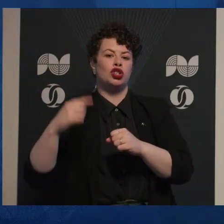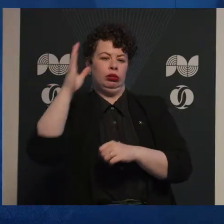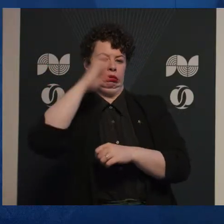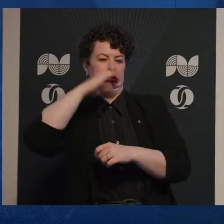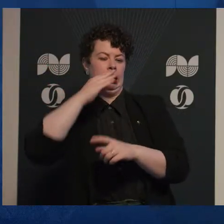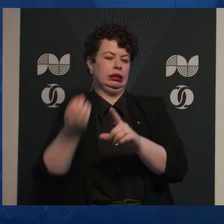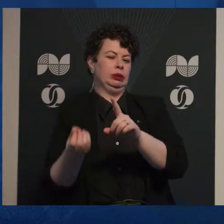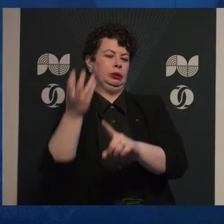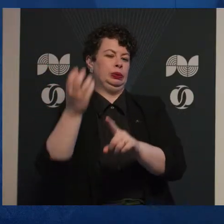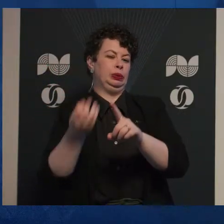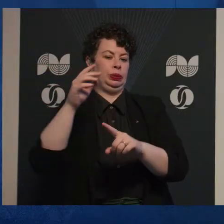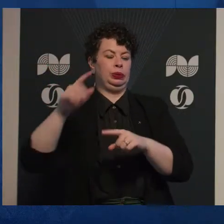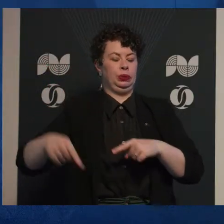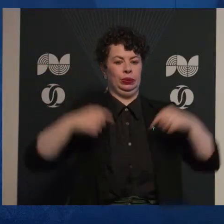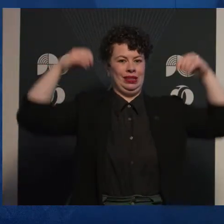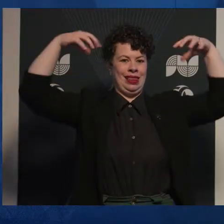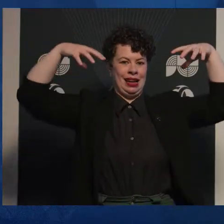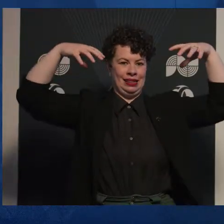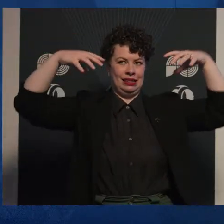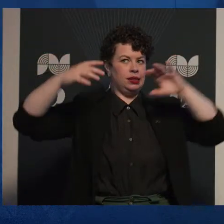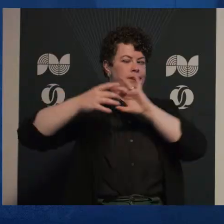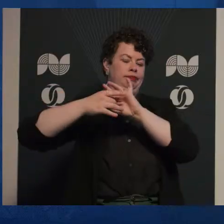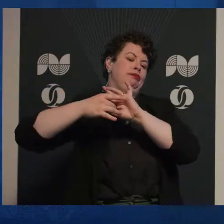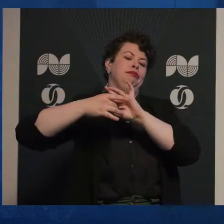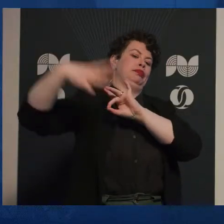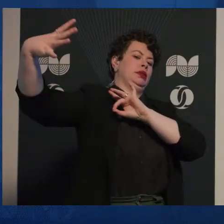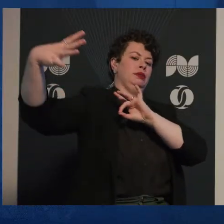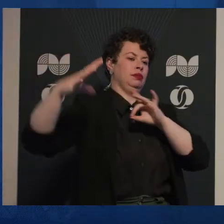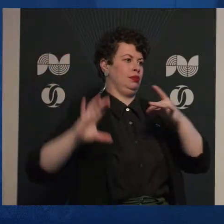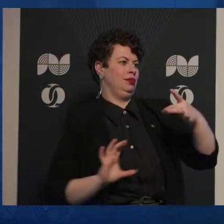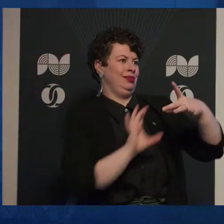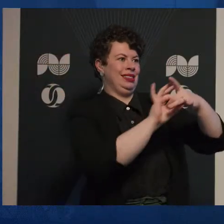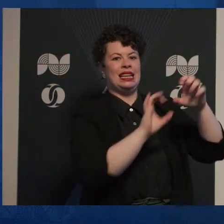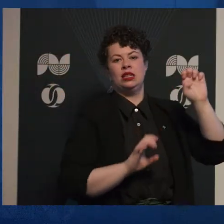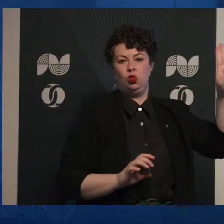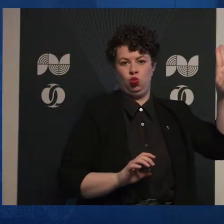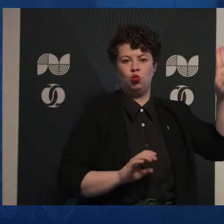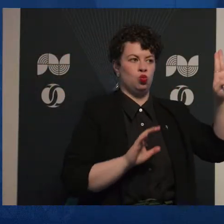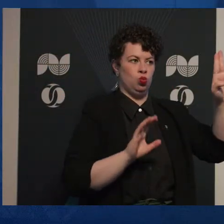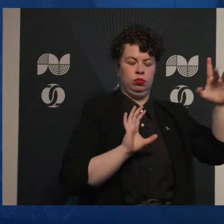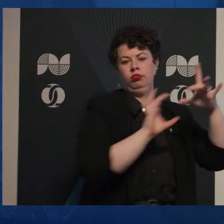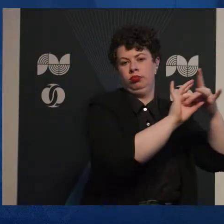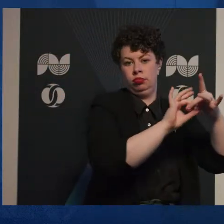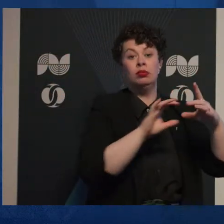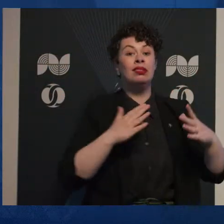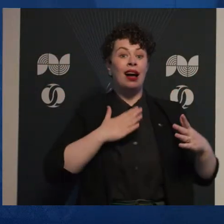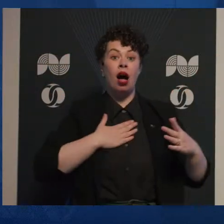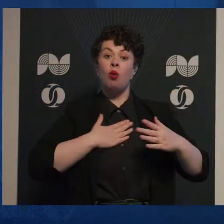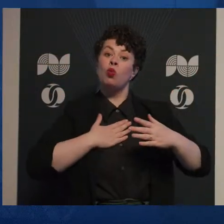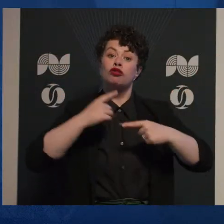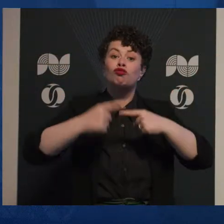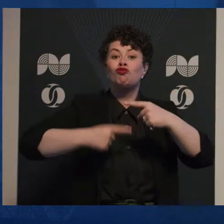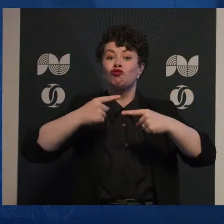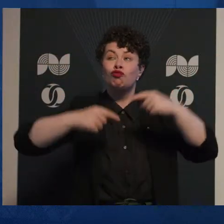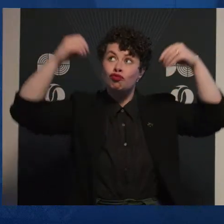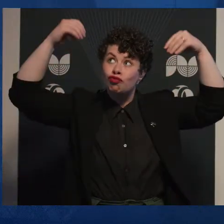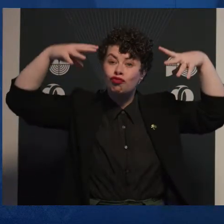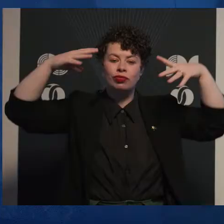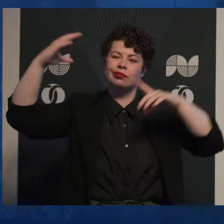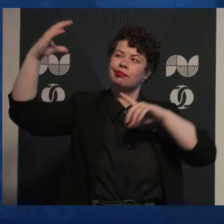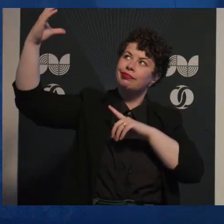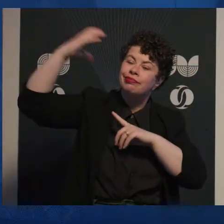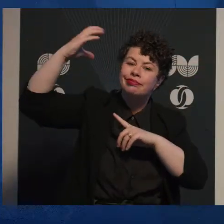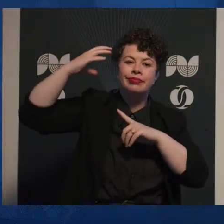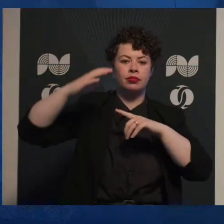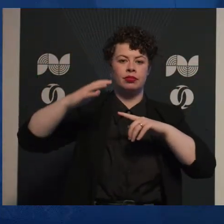Romania and the EU. We have increased our renewables 8-fold. And for example, in 2024, already 16% of